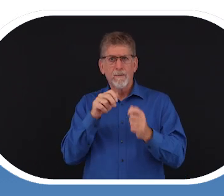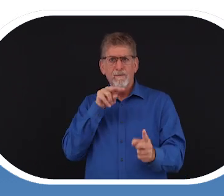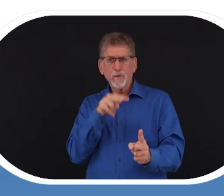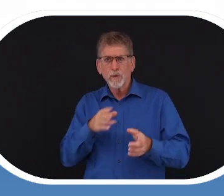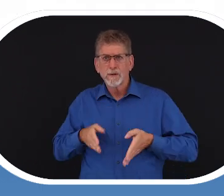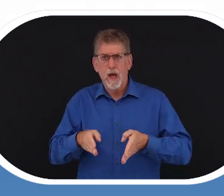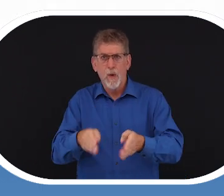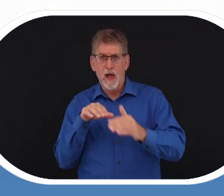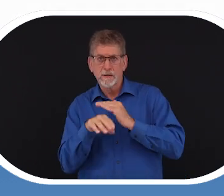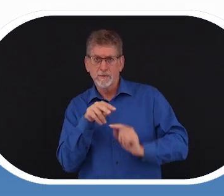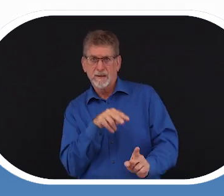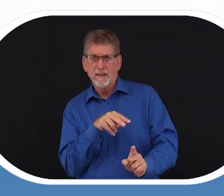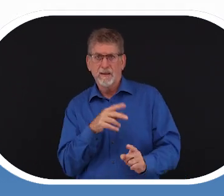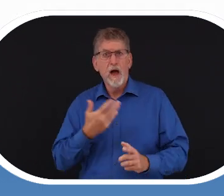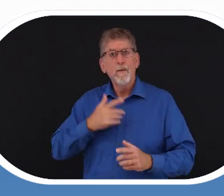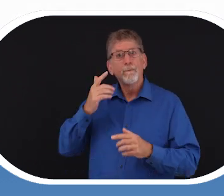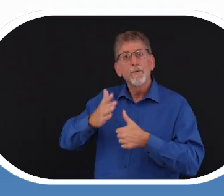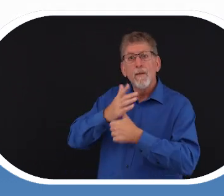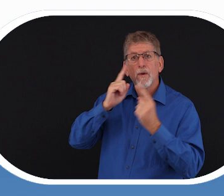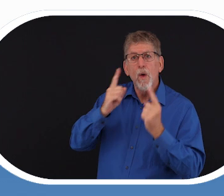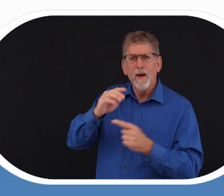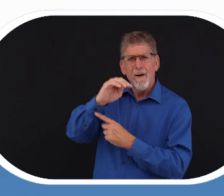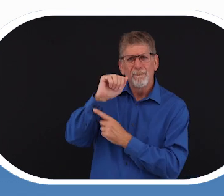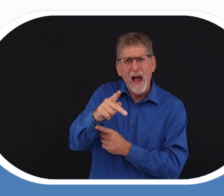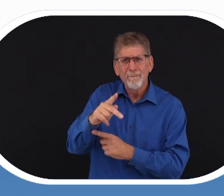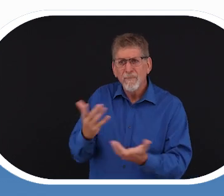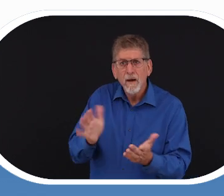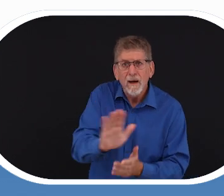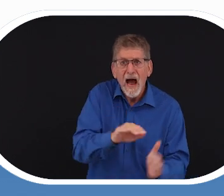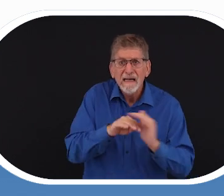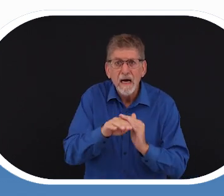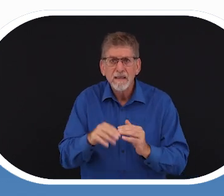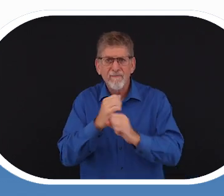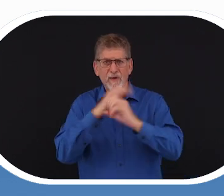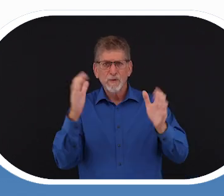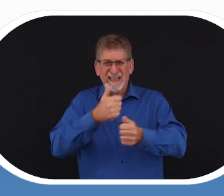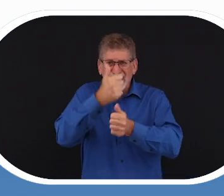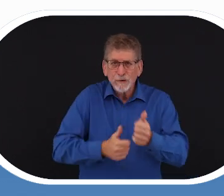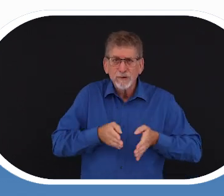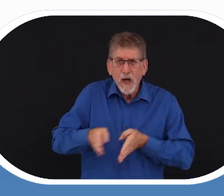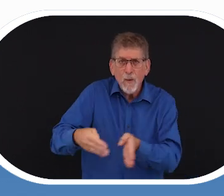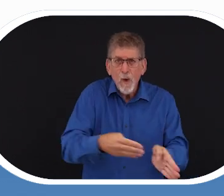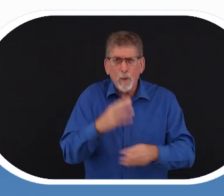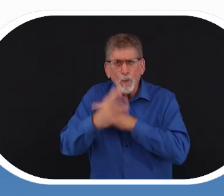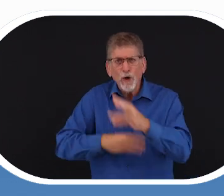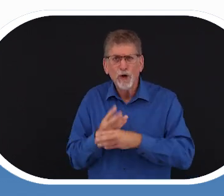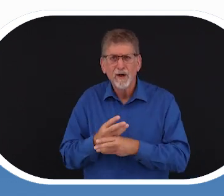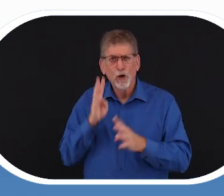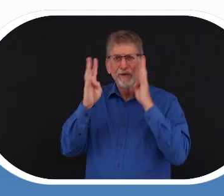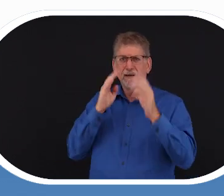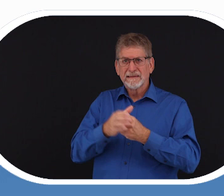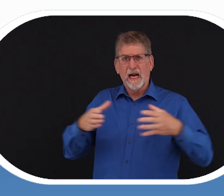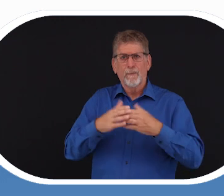map, assess, and visualize every sidewalk in the world by creating scalable human AI crowd techniques. And